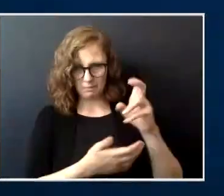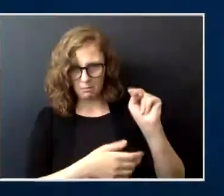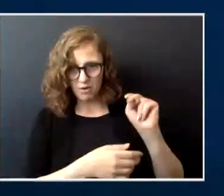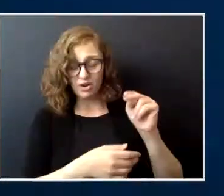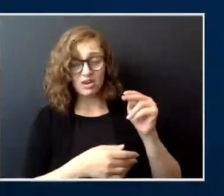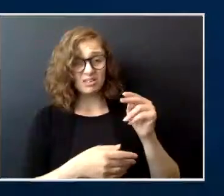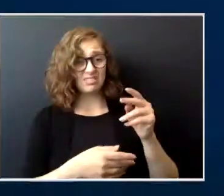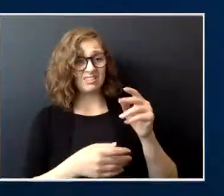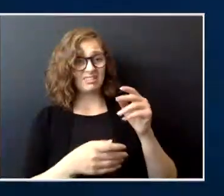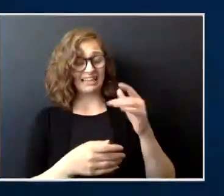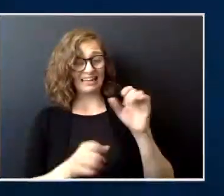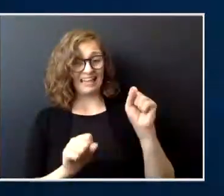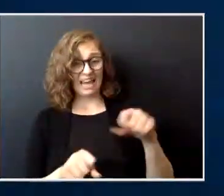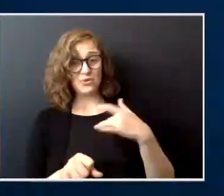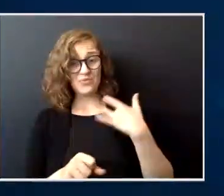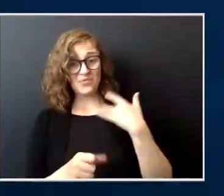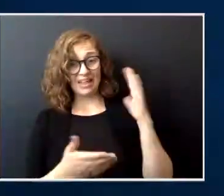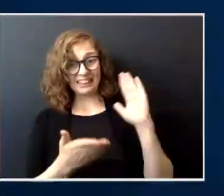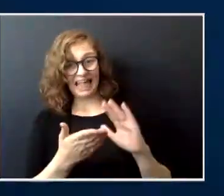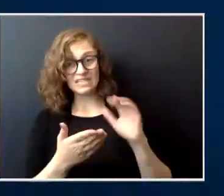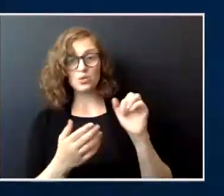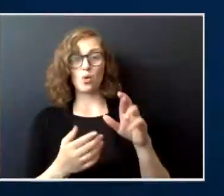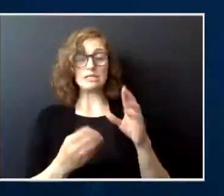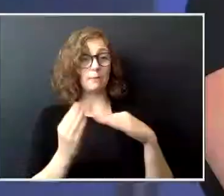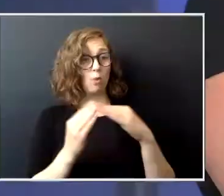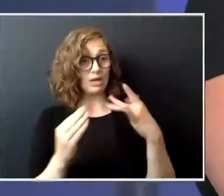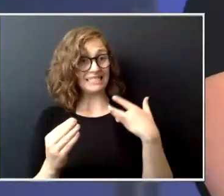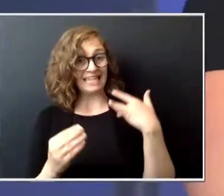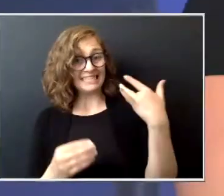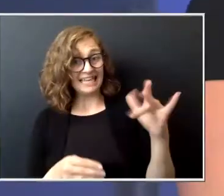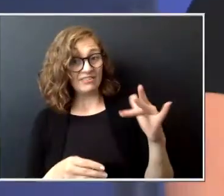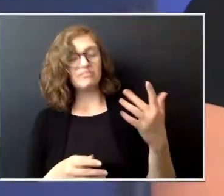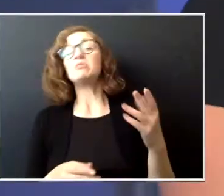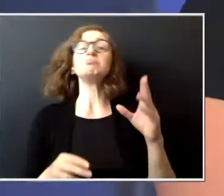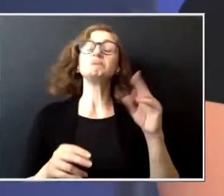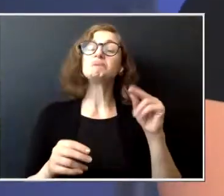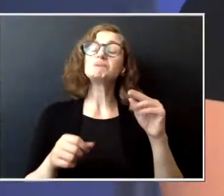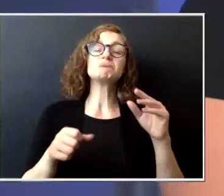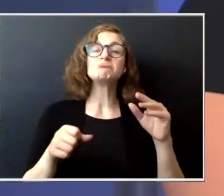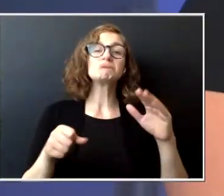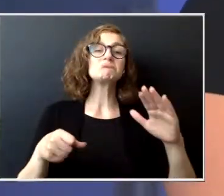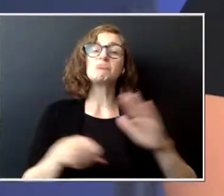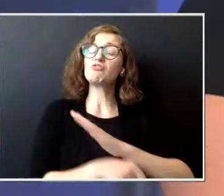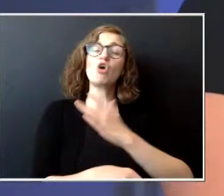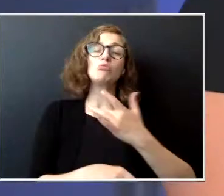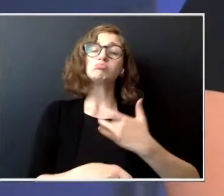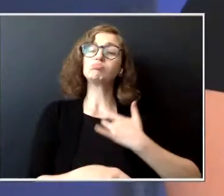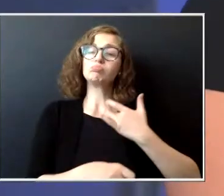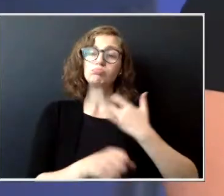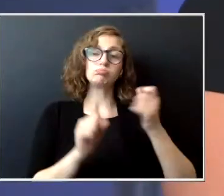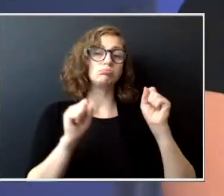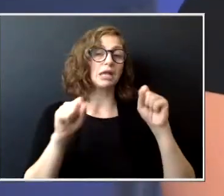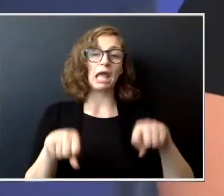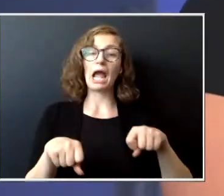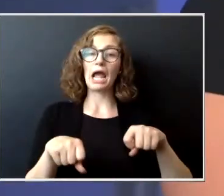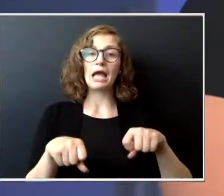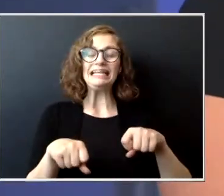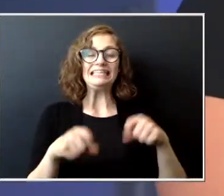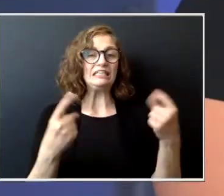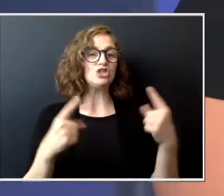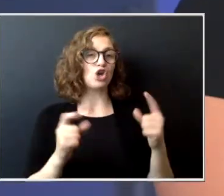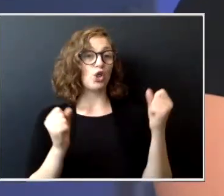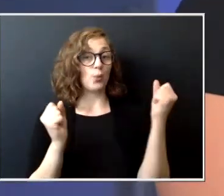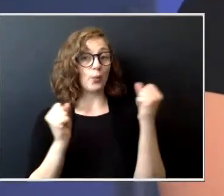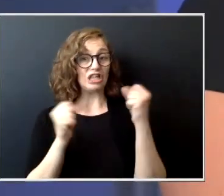it more delicate? No, I have full sensation in all of my burns. In the winter, my feet